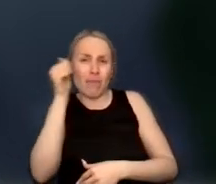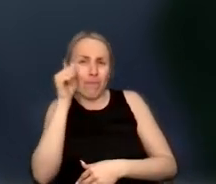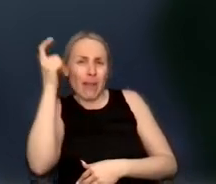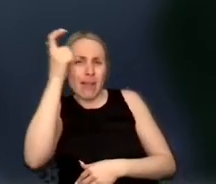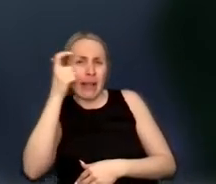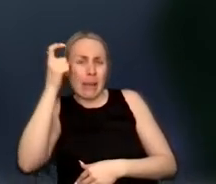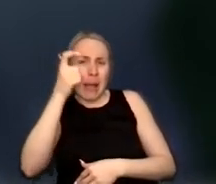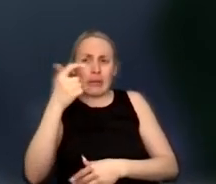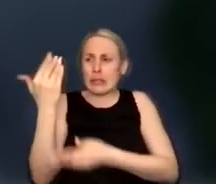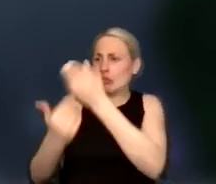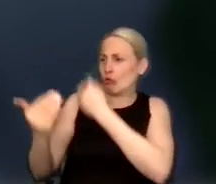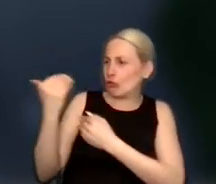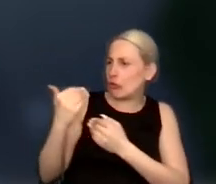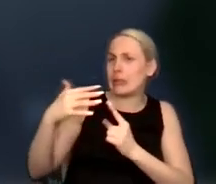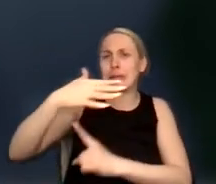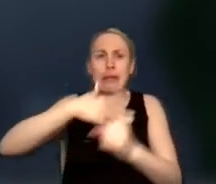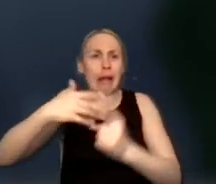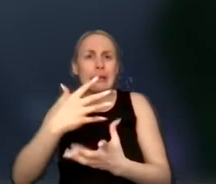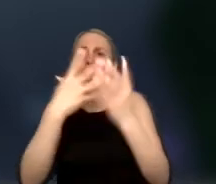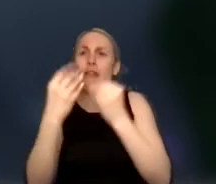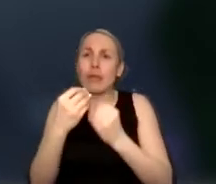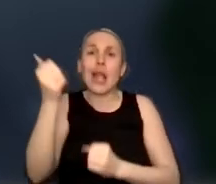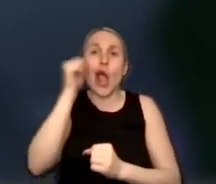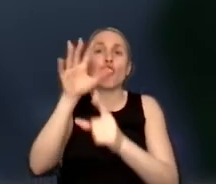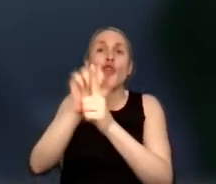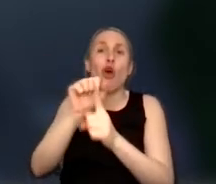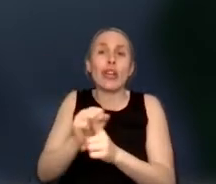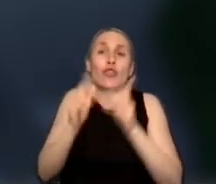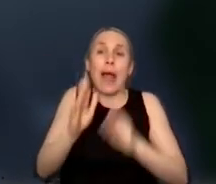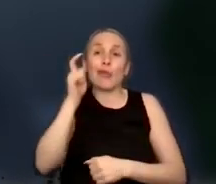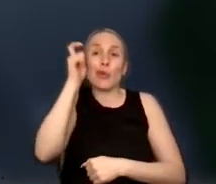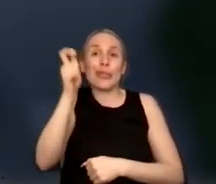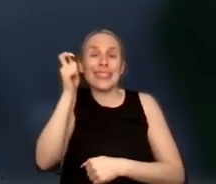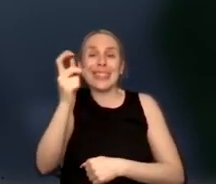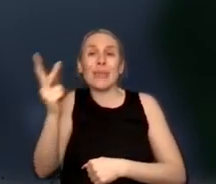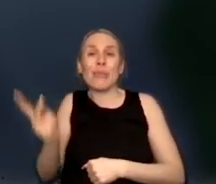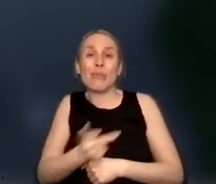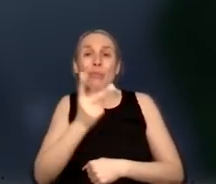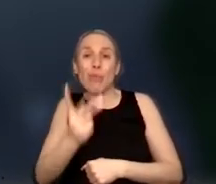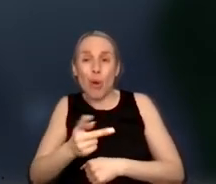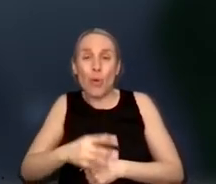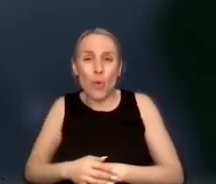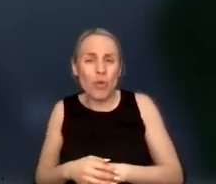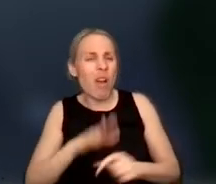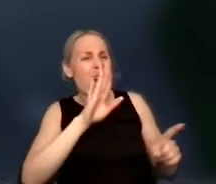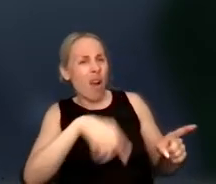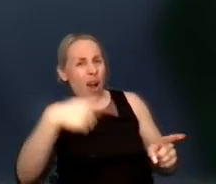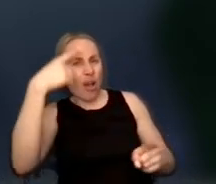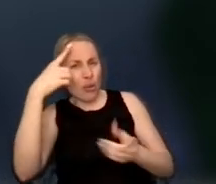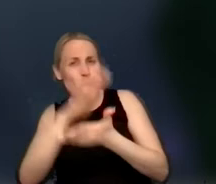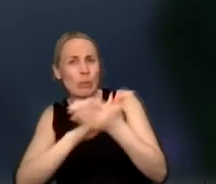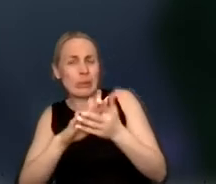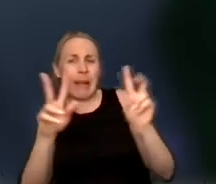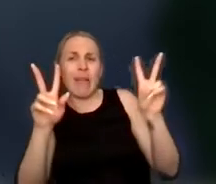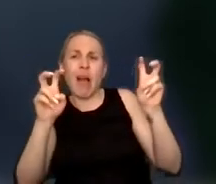then like, yeah, you need to take it into account. Mm. I also thought it just means like airports as well, you know, like an airport is a